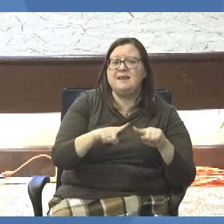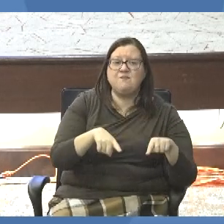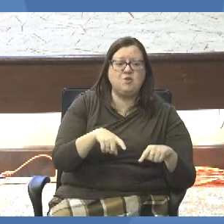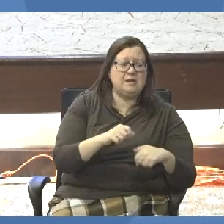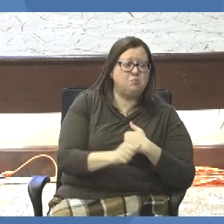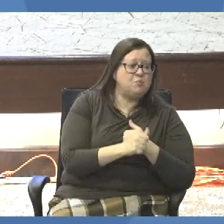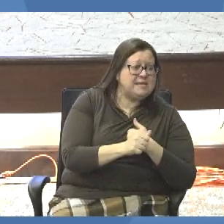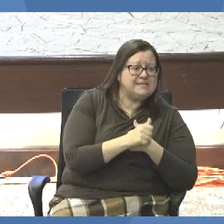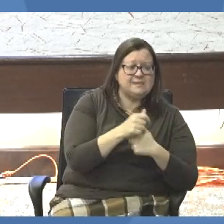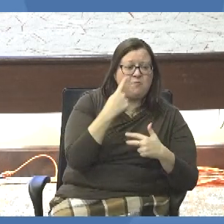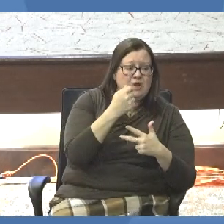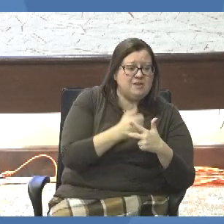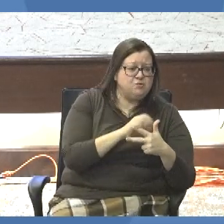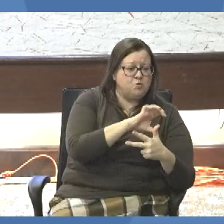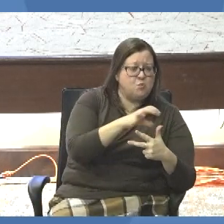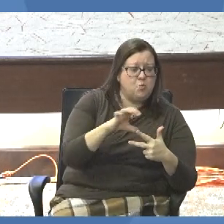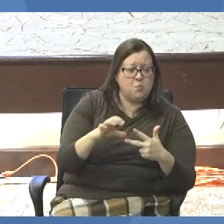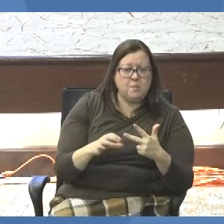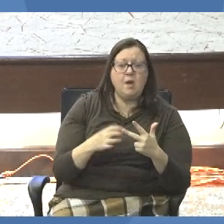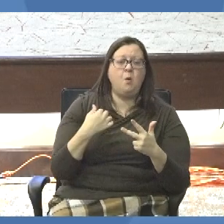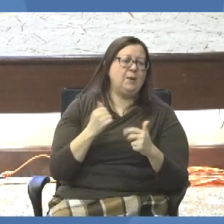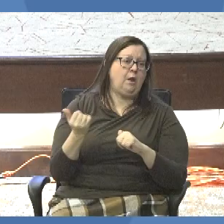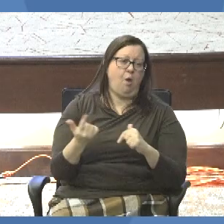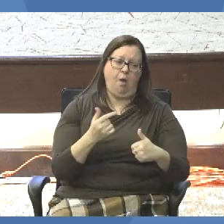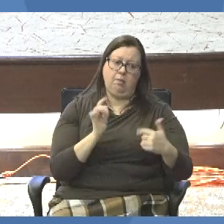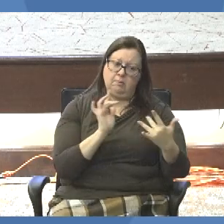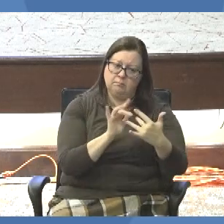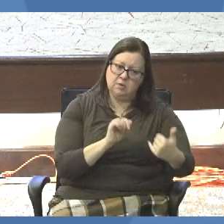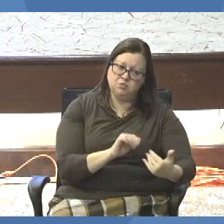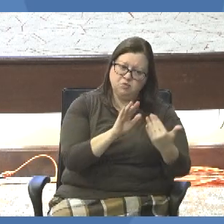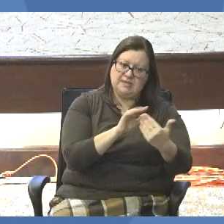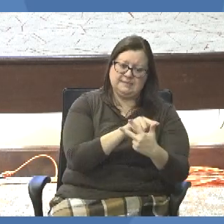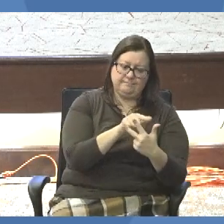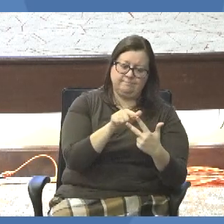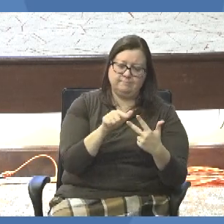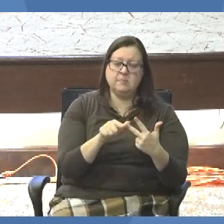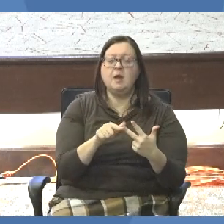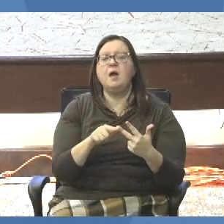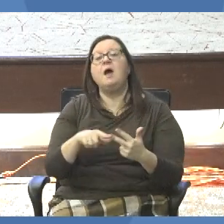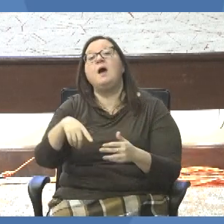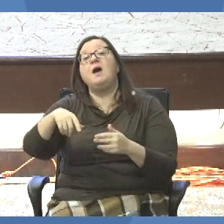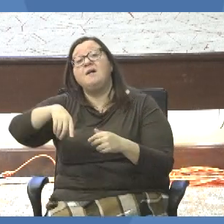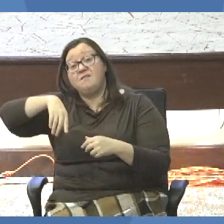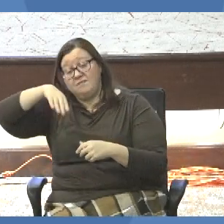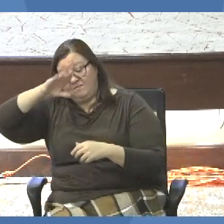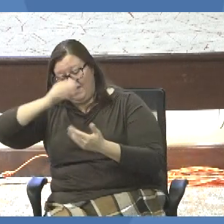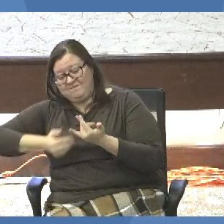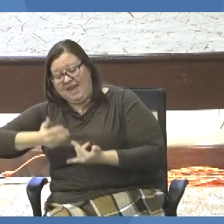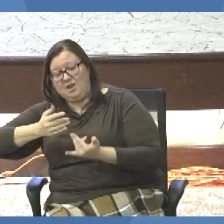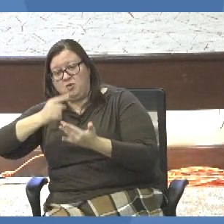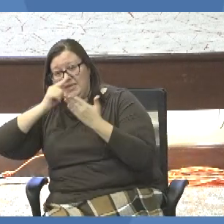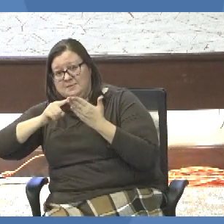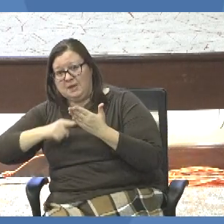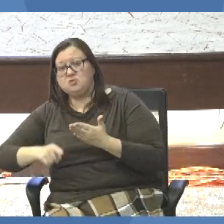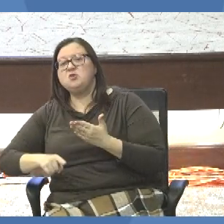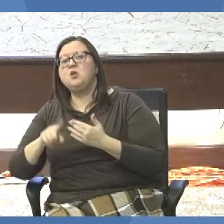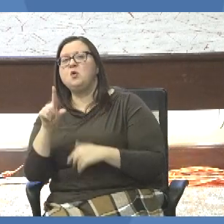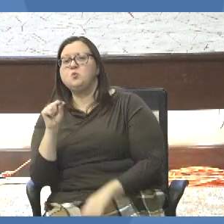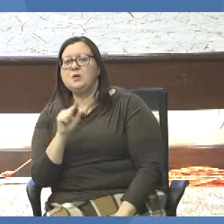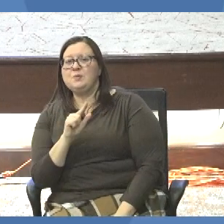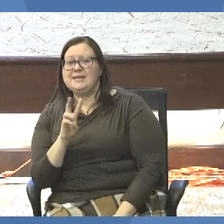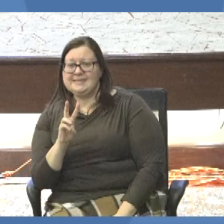address all those with those groups through our community outreach. Our fire inspections, 1,276 in 24, down a little bit